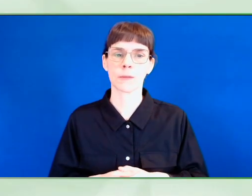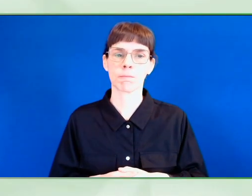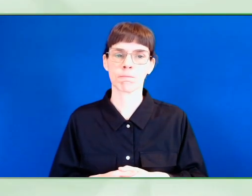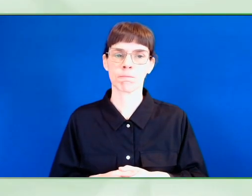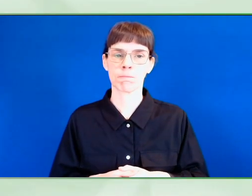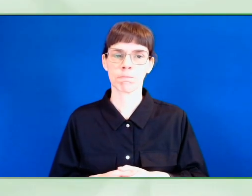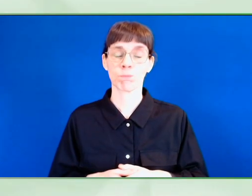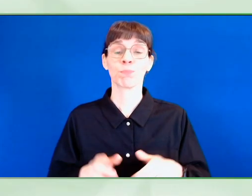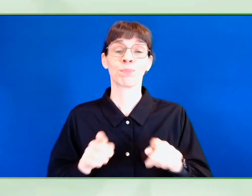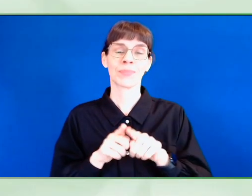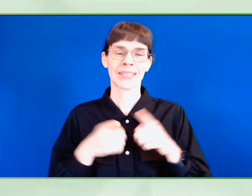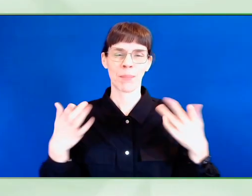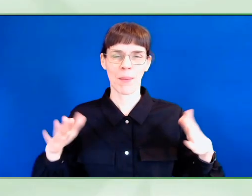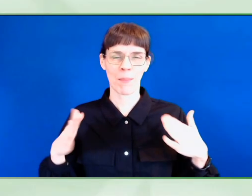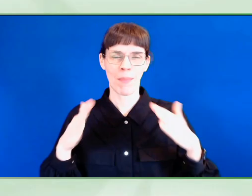mountain pose.